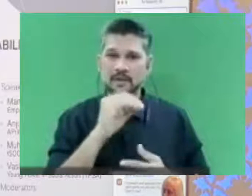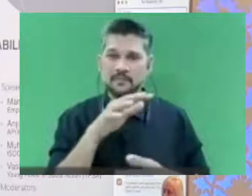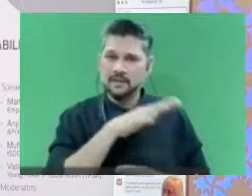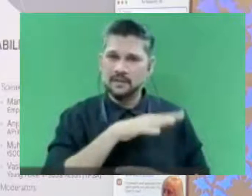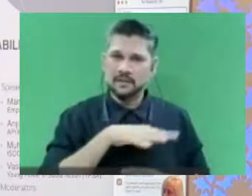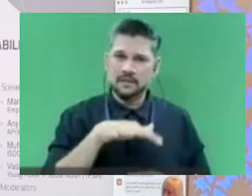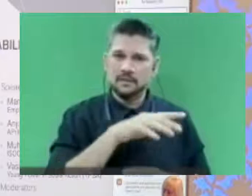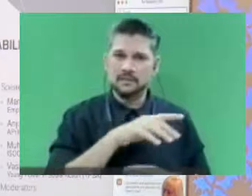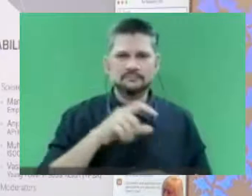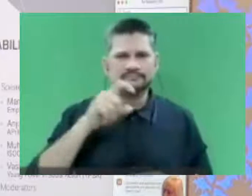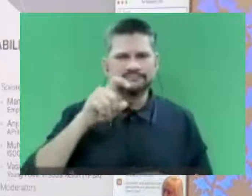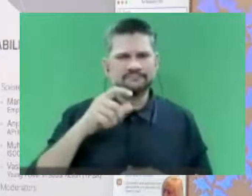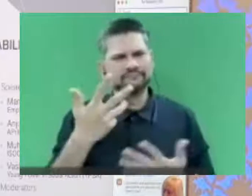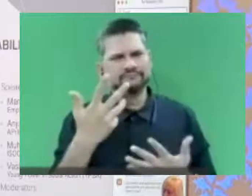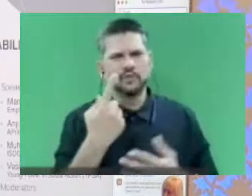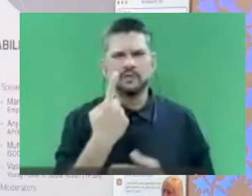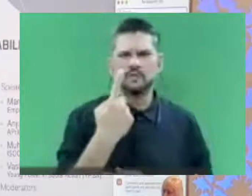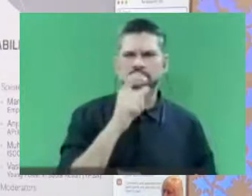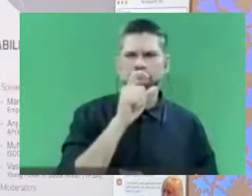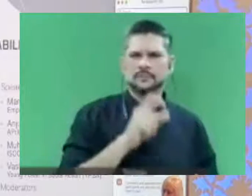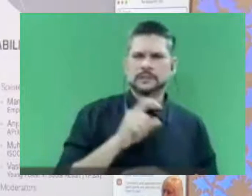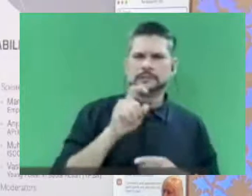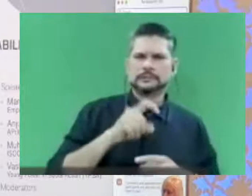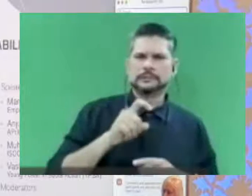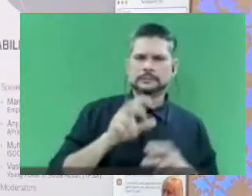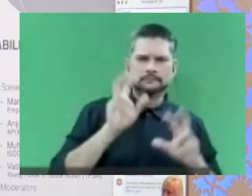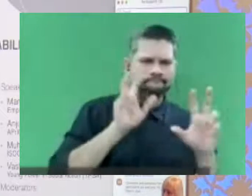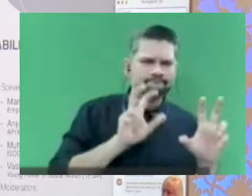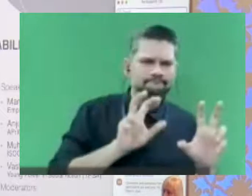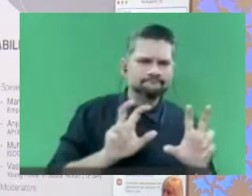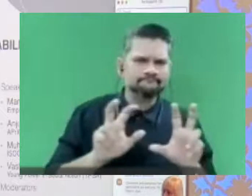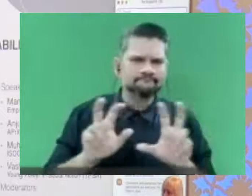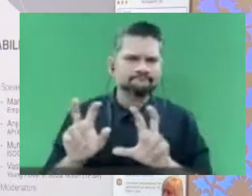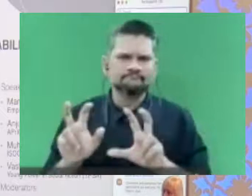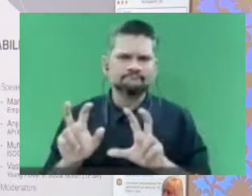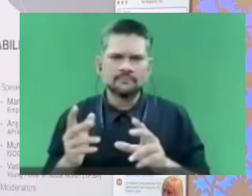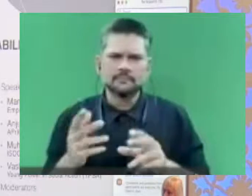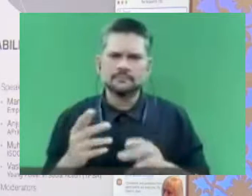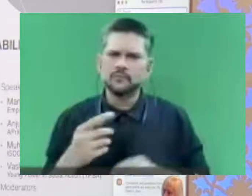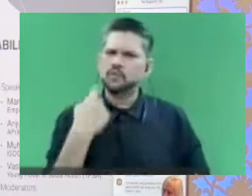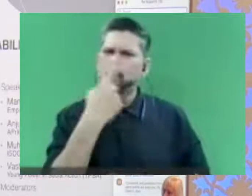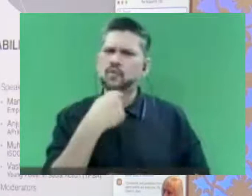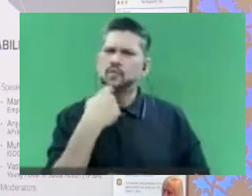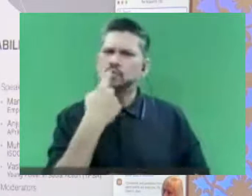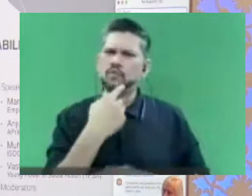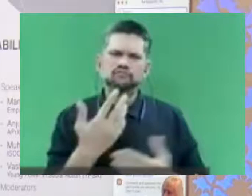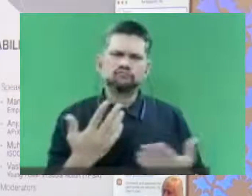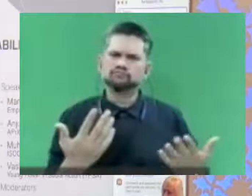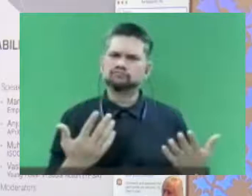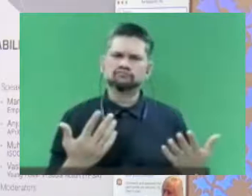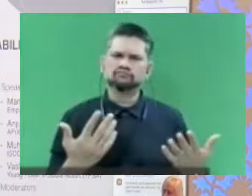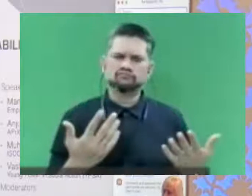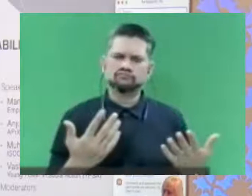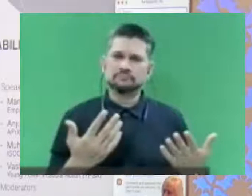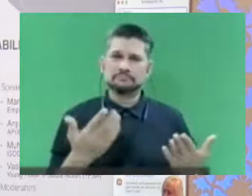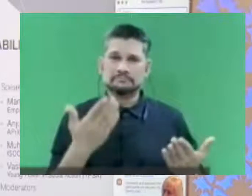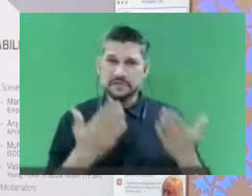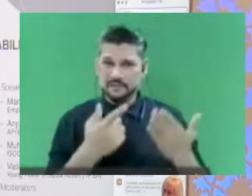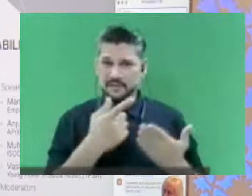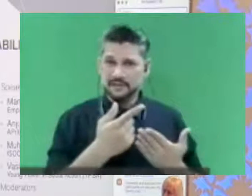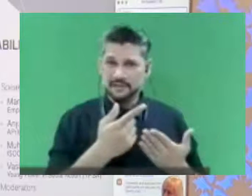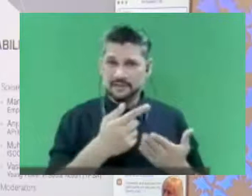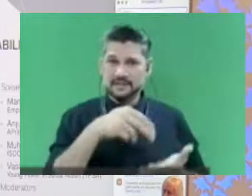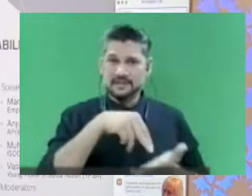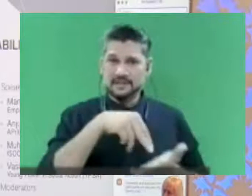these obligations or these commitments. So it would be interesting if the ISOC standing group can do that as an ongoing